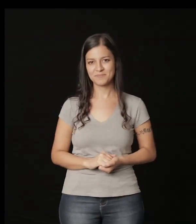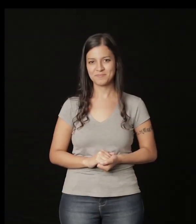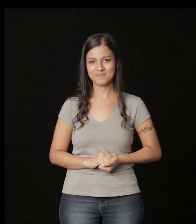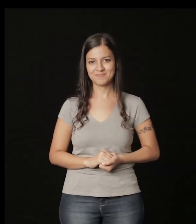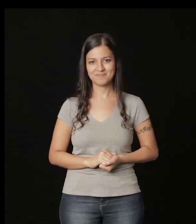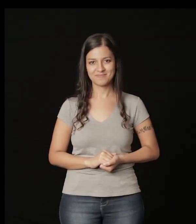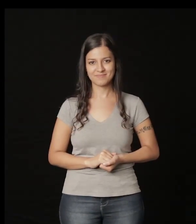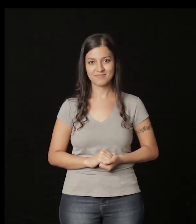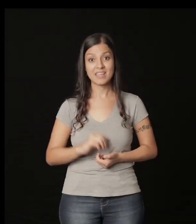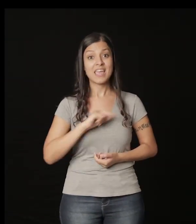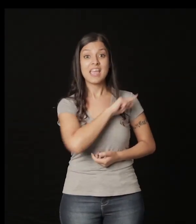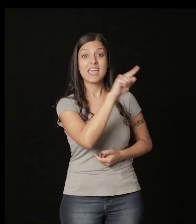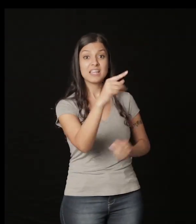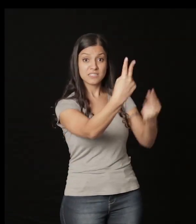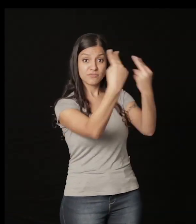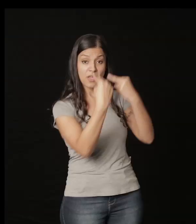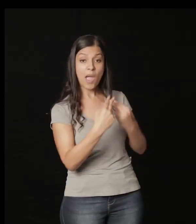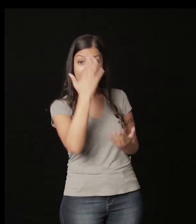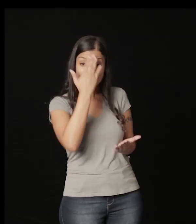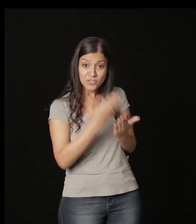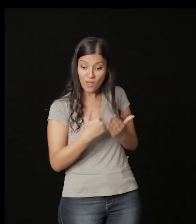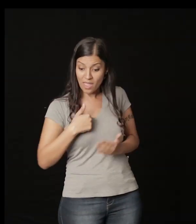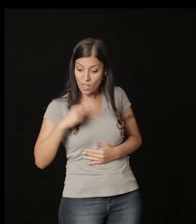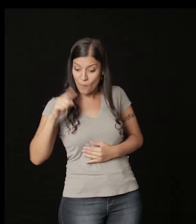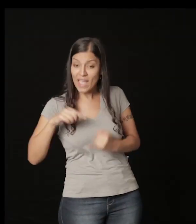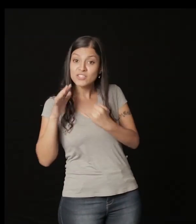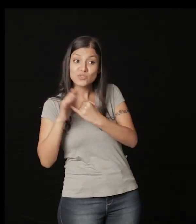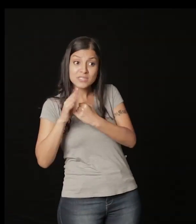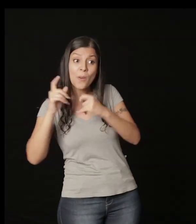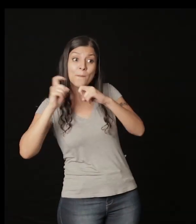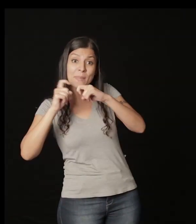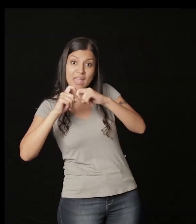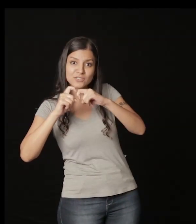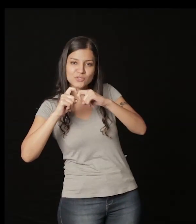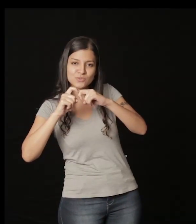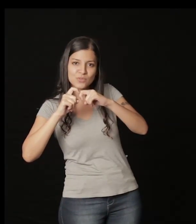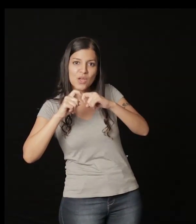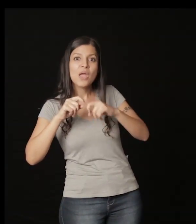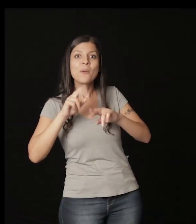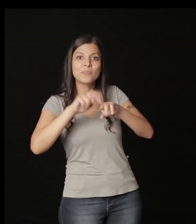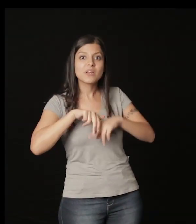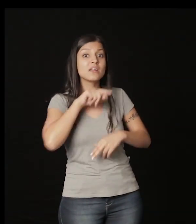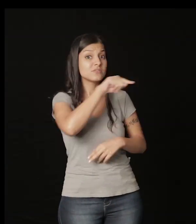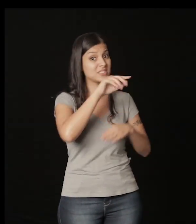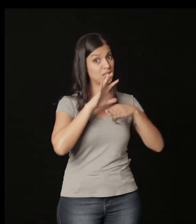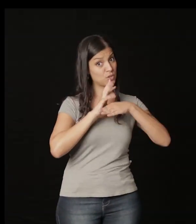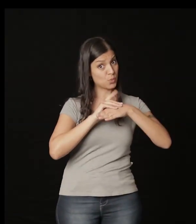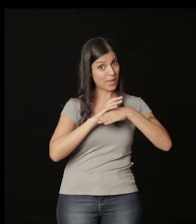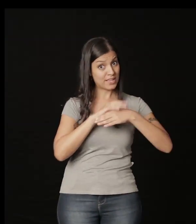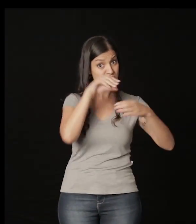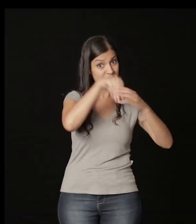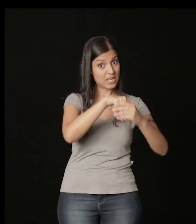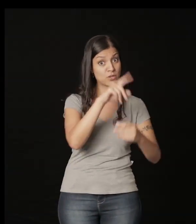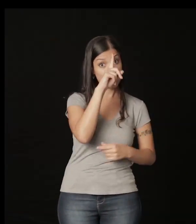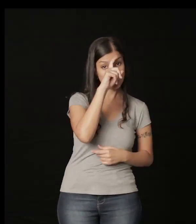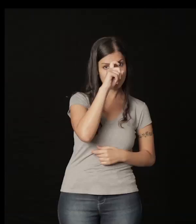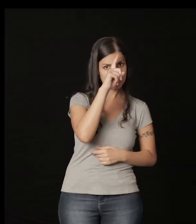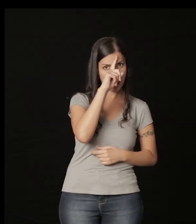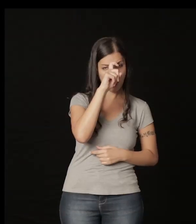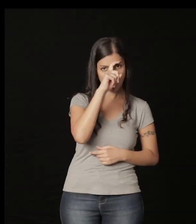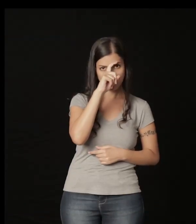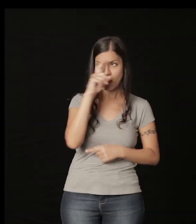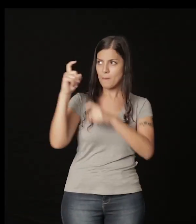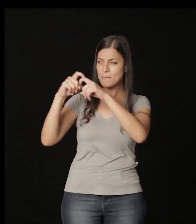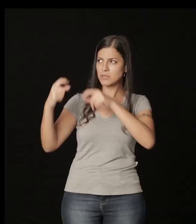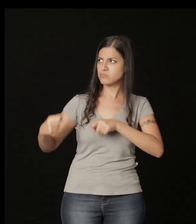they had aligned us with the institution. And you know, when you're sick and you're feeling vulnerable and you're in a hospital, you don't argue with the doctor. You